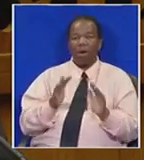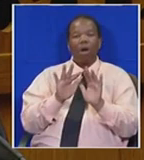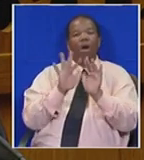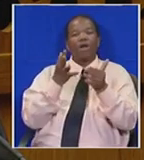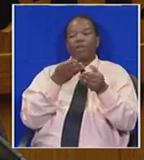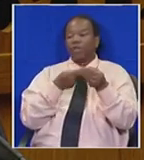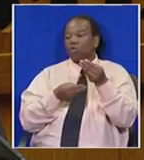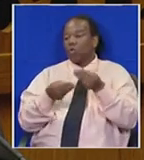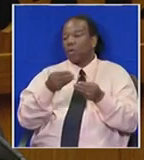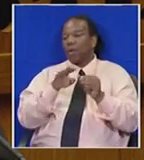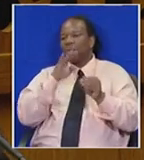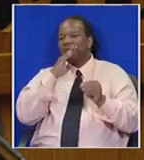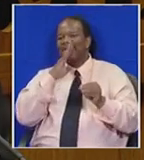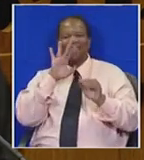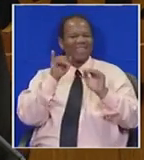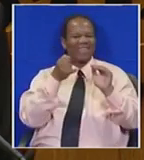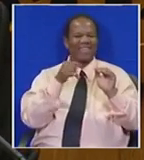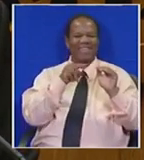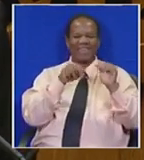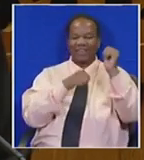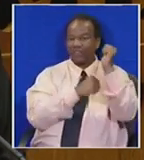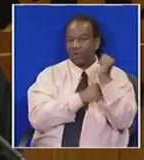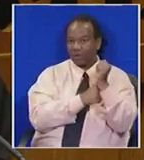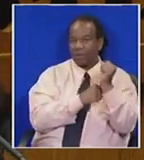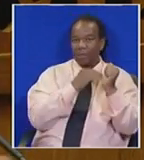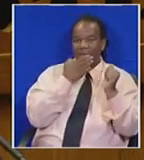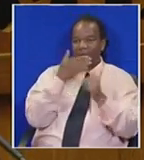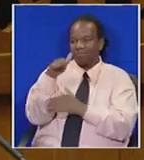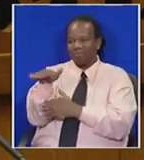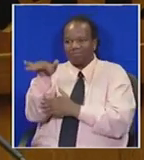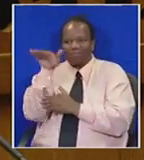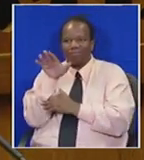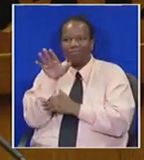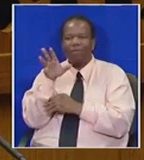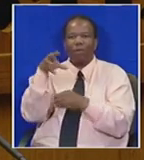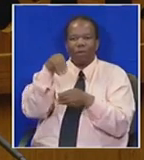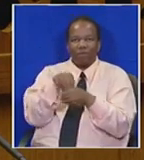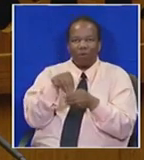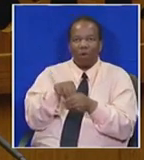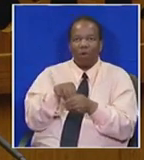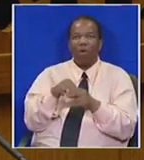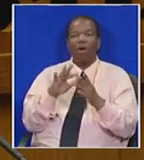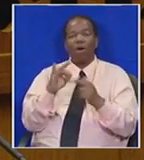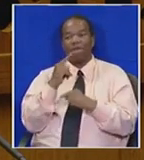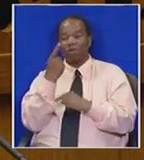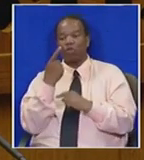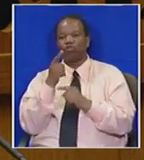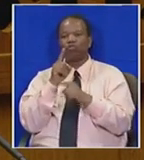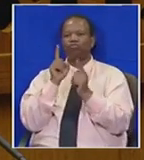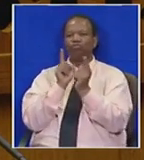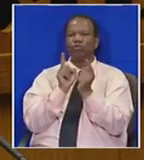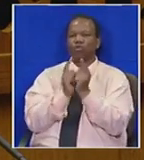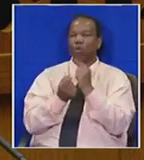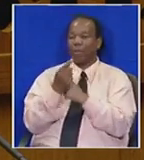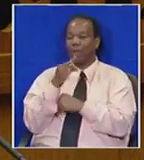and industrialization, we will engage the financial sector to help unlock fresh resources, and the first meeting will take place